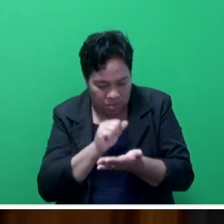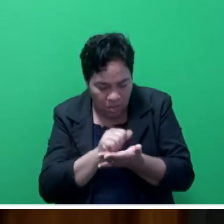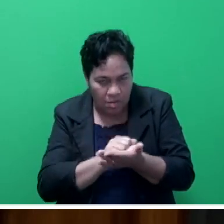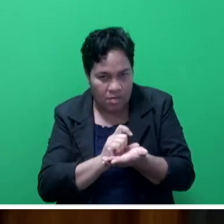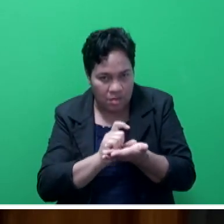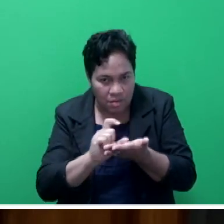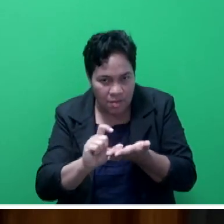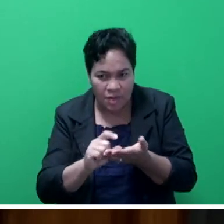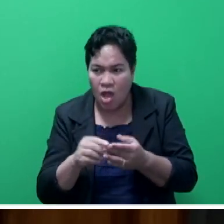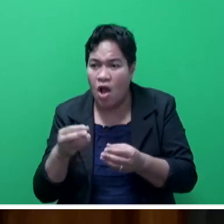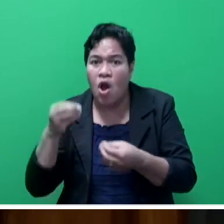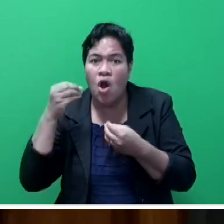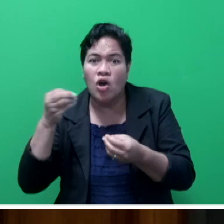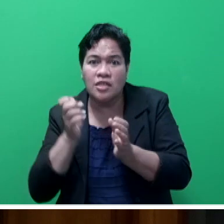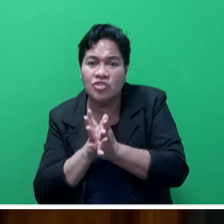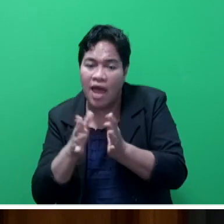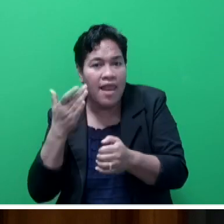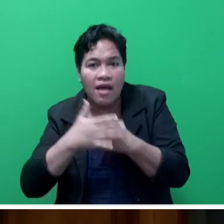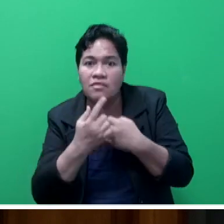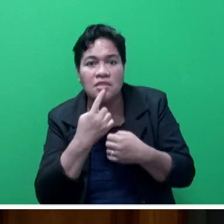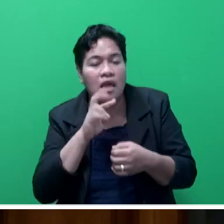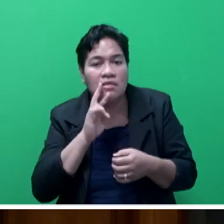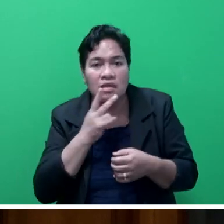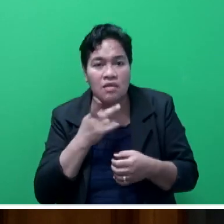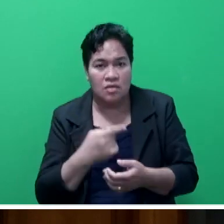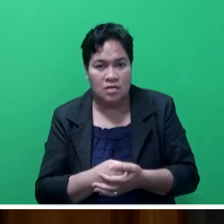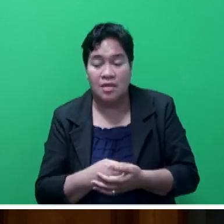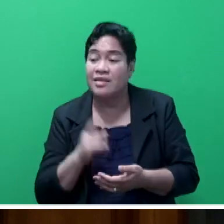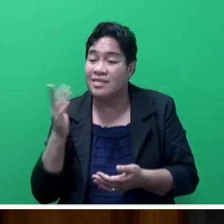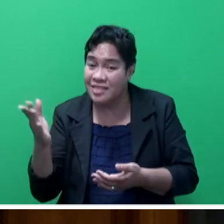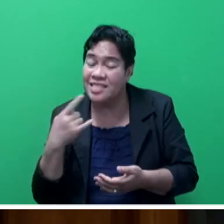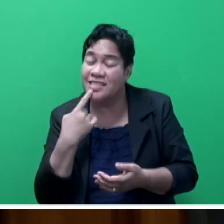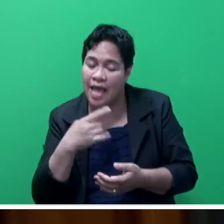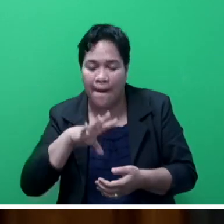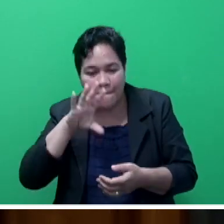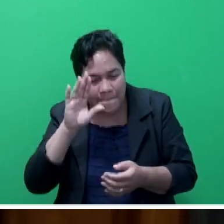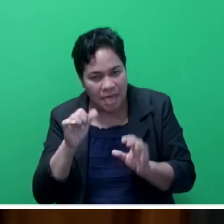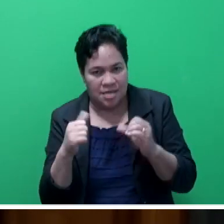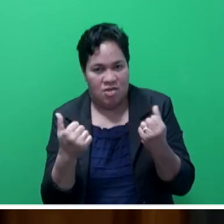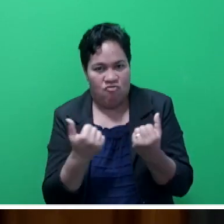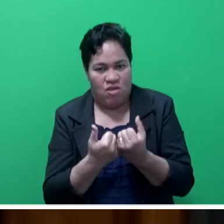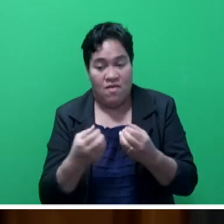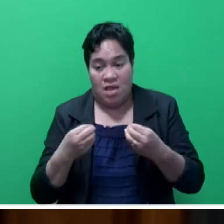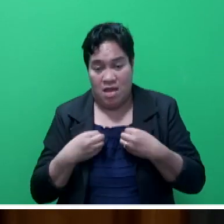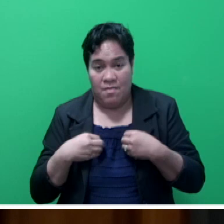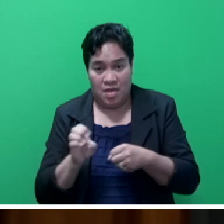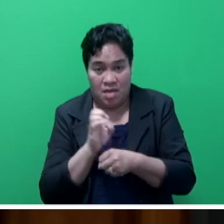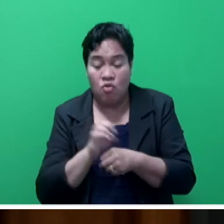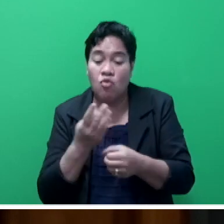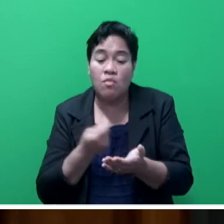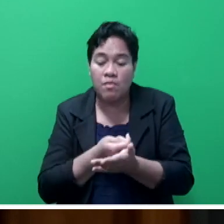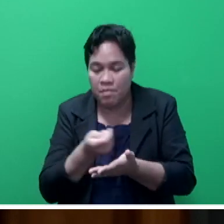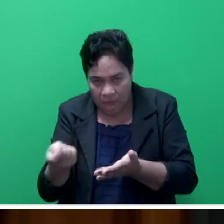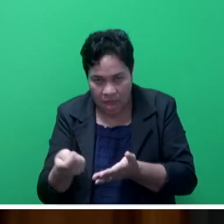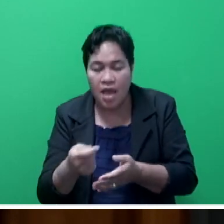Auditor General did not even mention there was a scam. All he said was there must be an agreement with the company that is paid that money. And we are